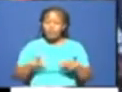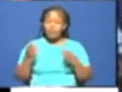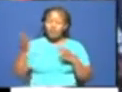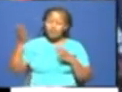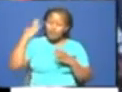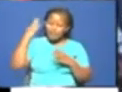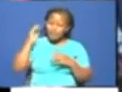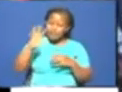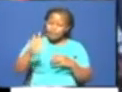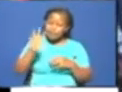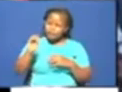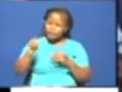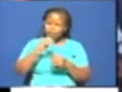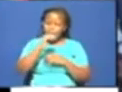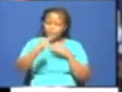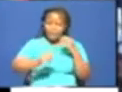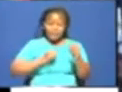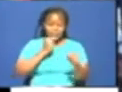years.